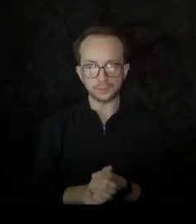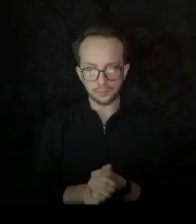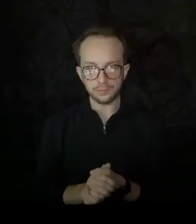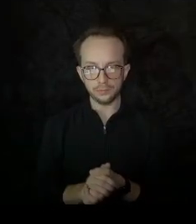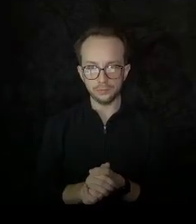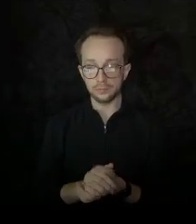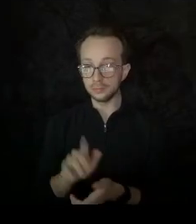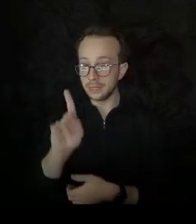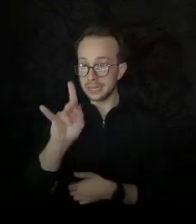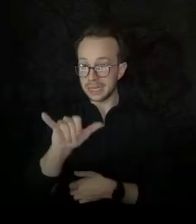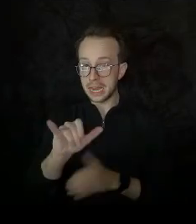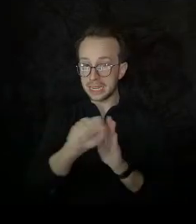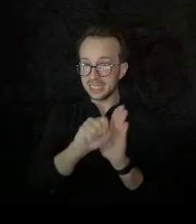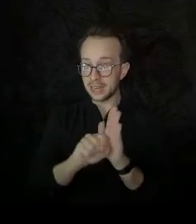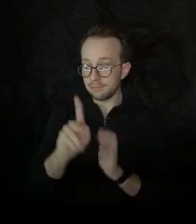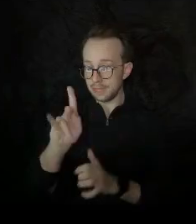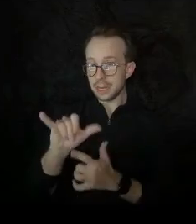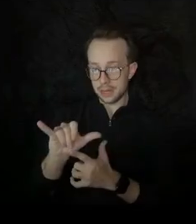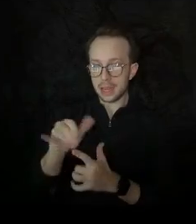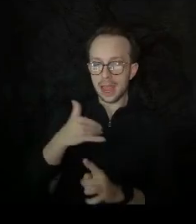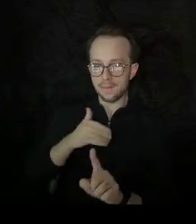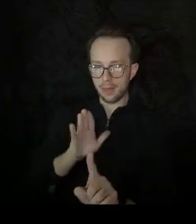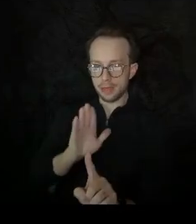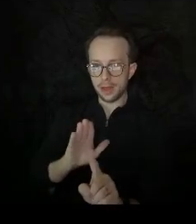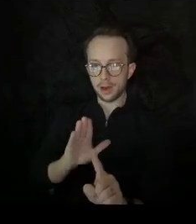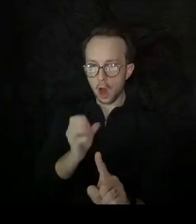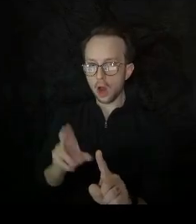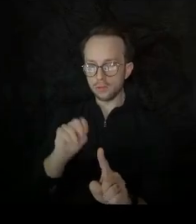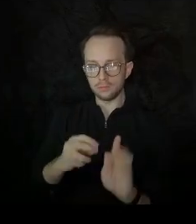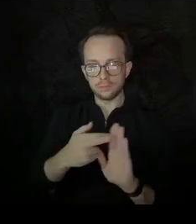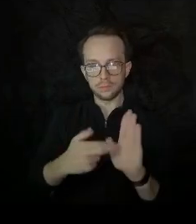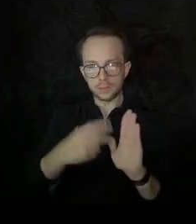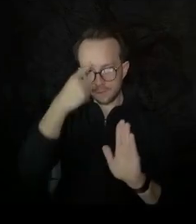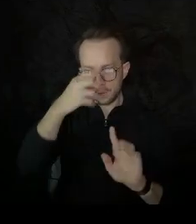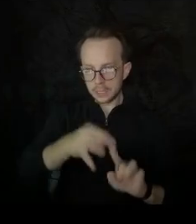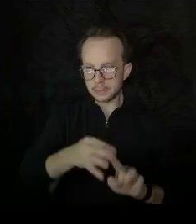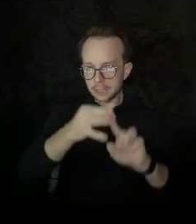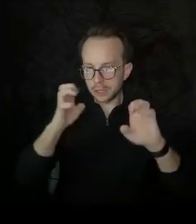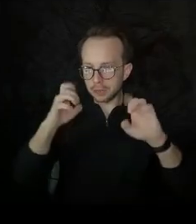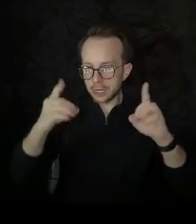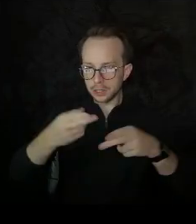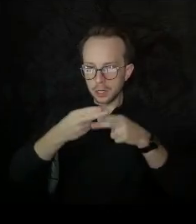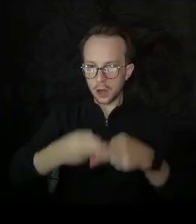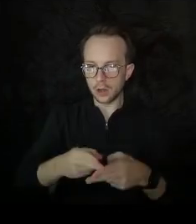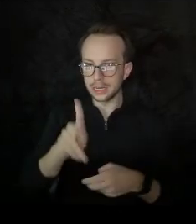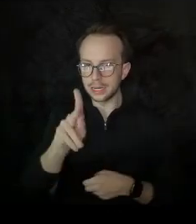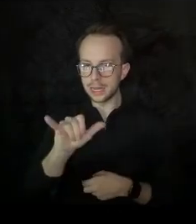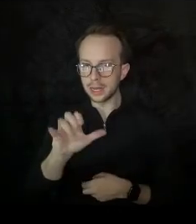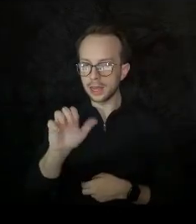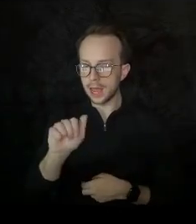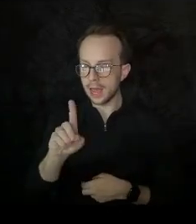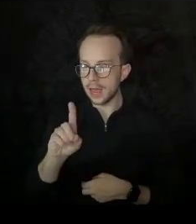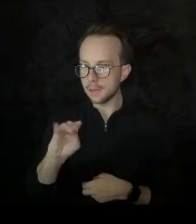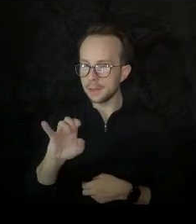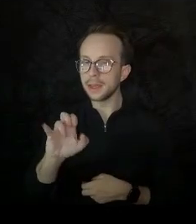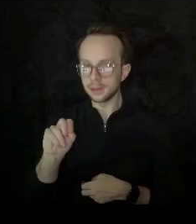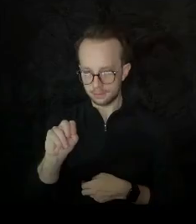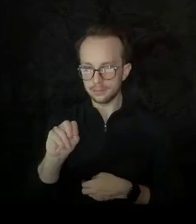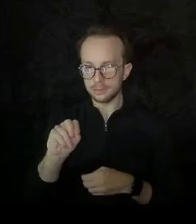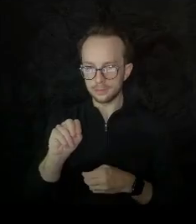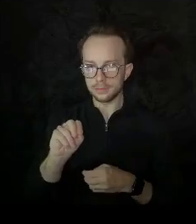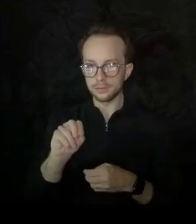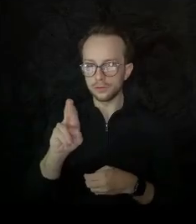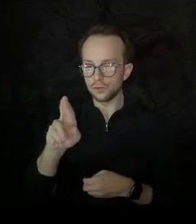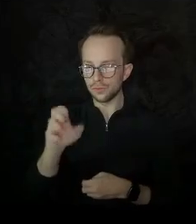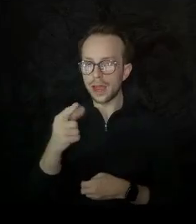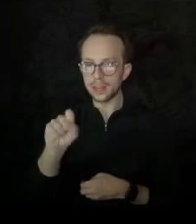Kentucky has its own rules for special education called Kentucky Administrative Regulations for Special Education